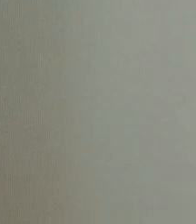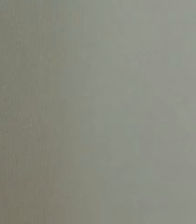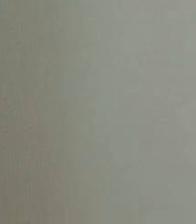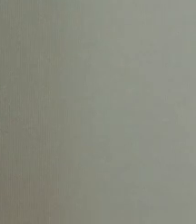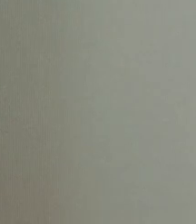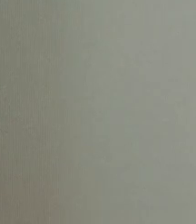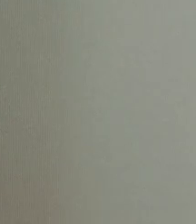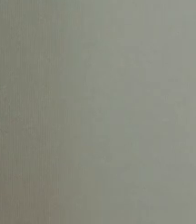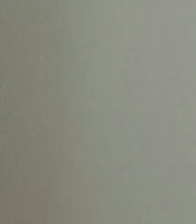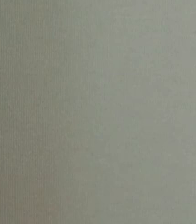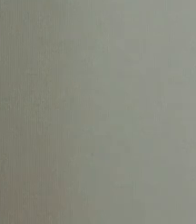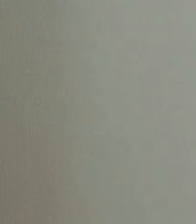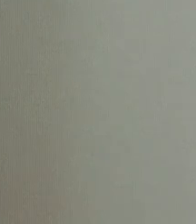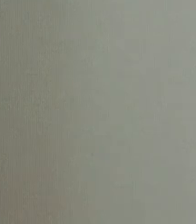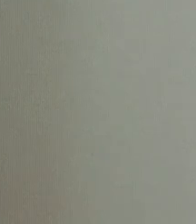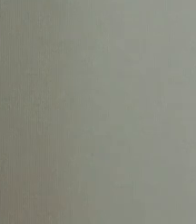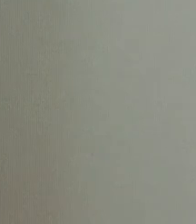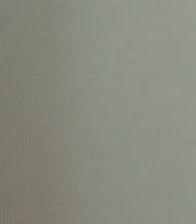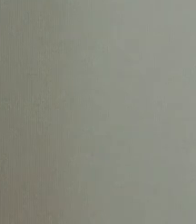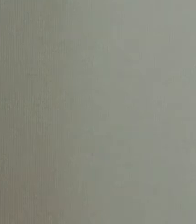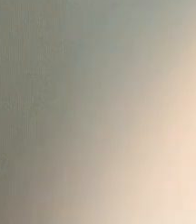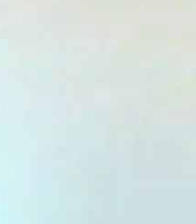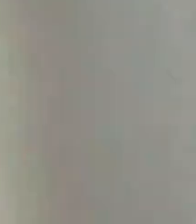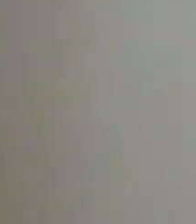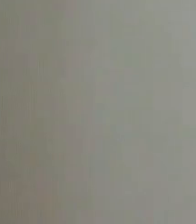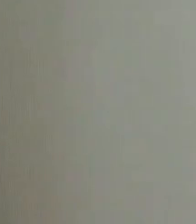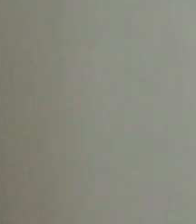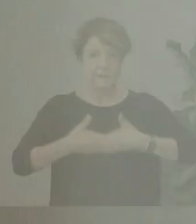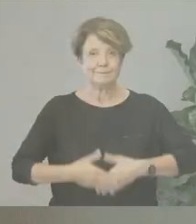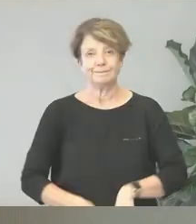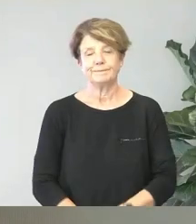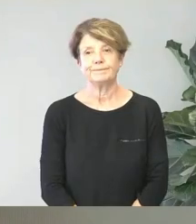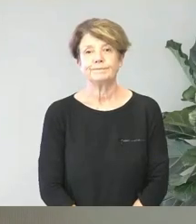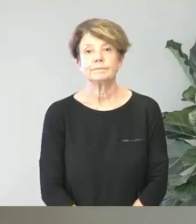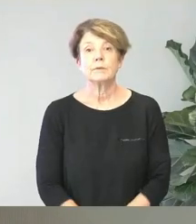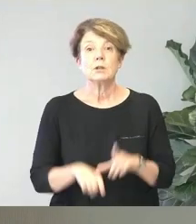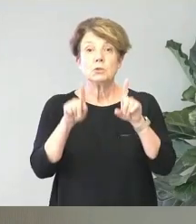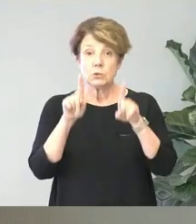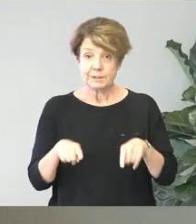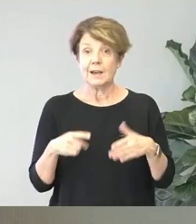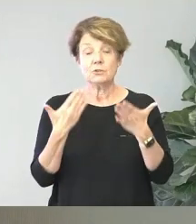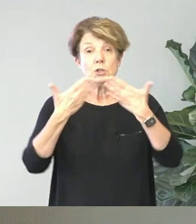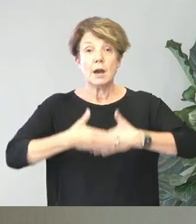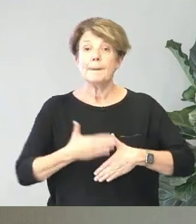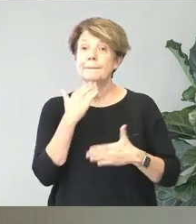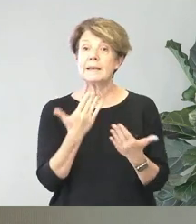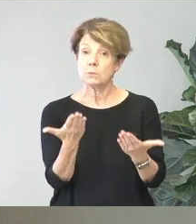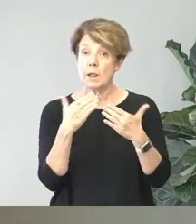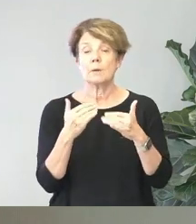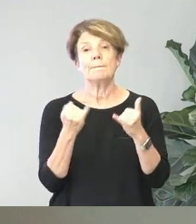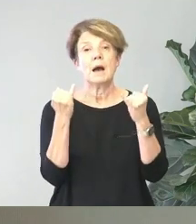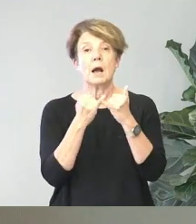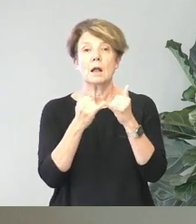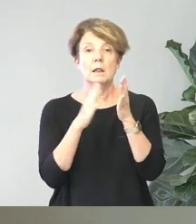your MC, and I'll be chairing the panel discussion tonight. To begin our proceedings, please welcome Uncle Michael